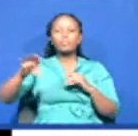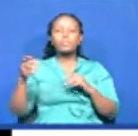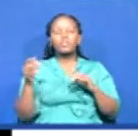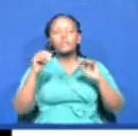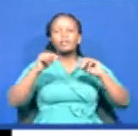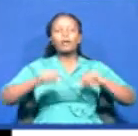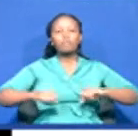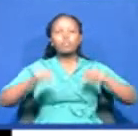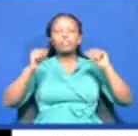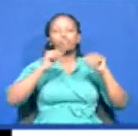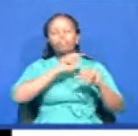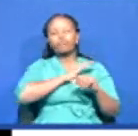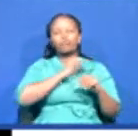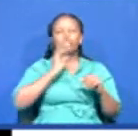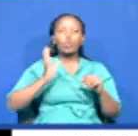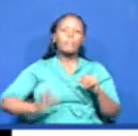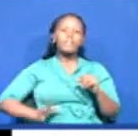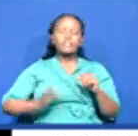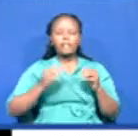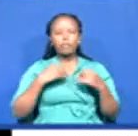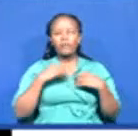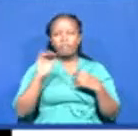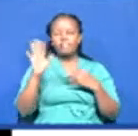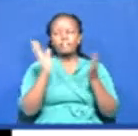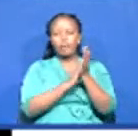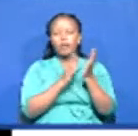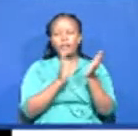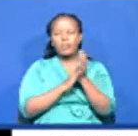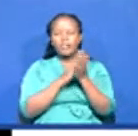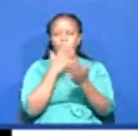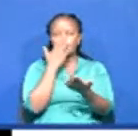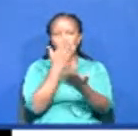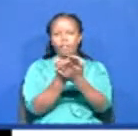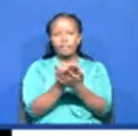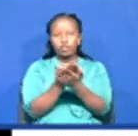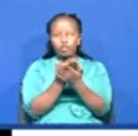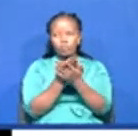Kiambi Kimathi, to give his remarks. Thank you.